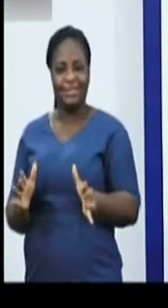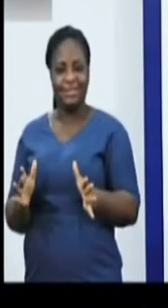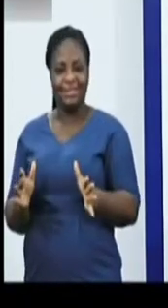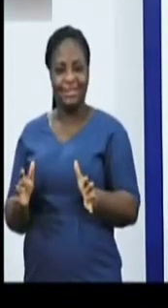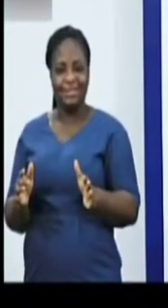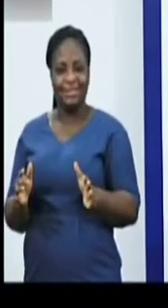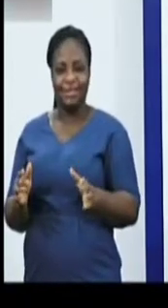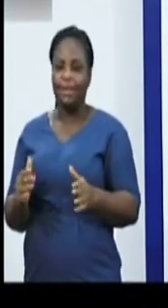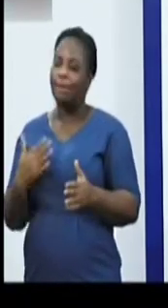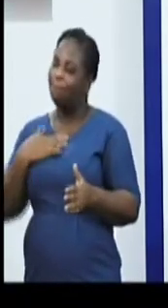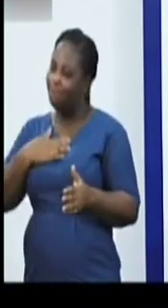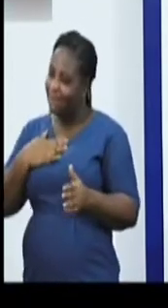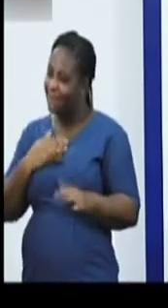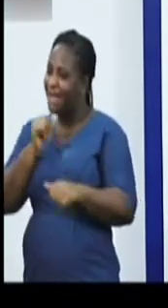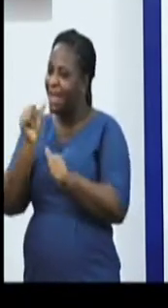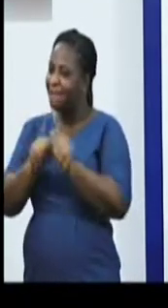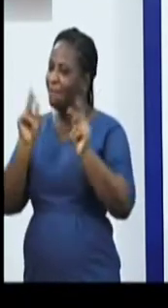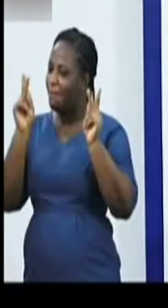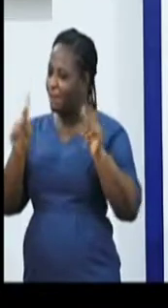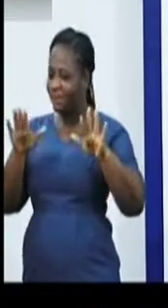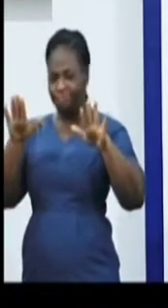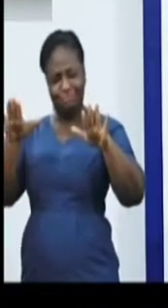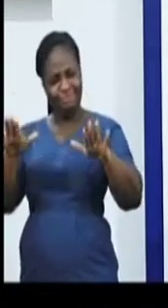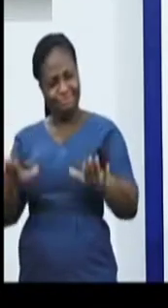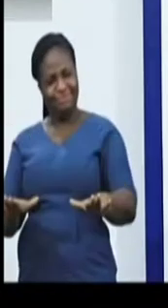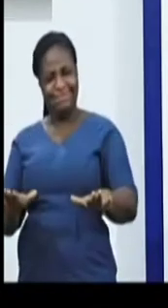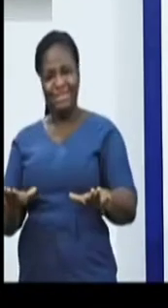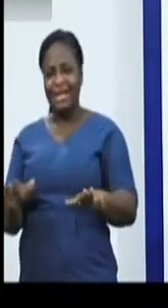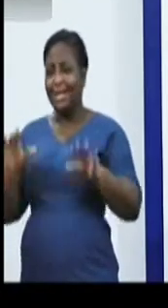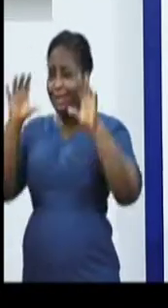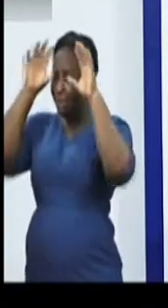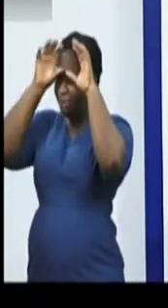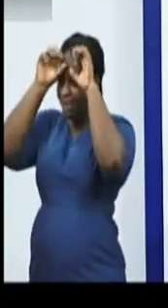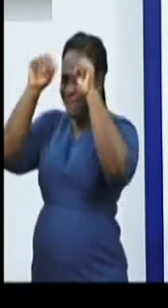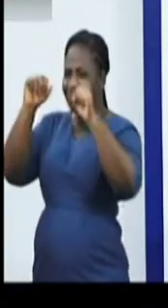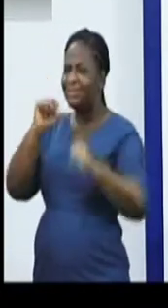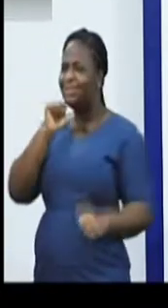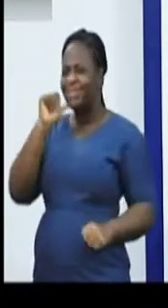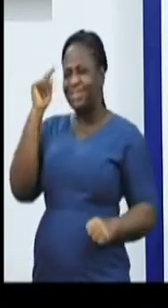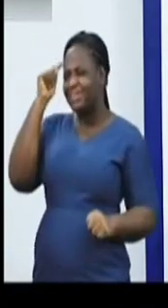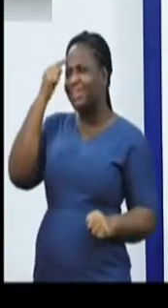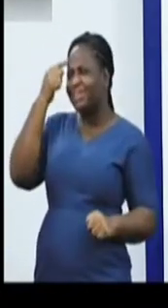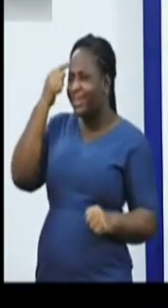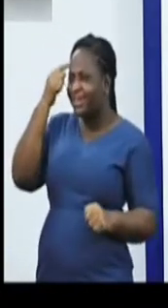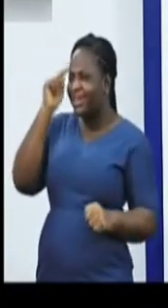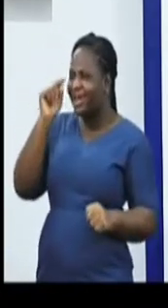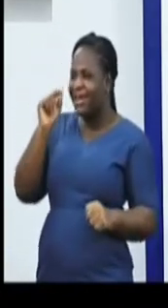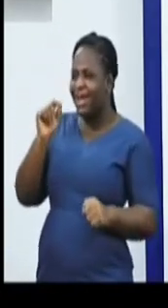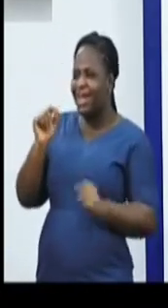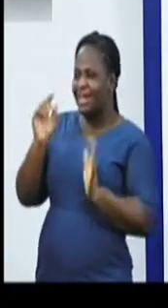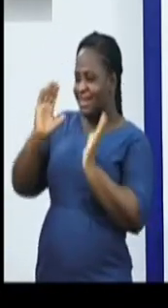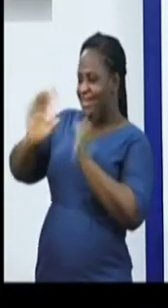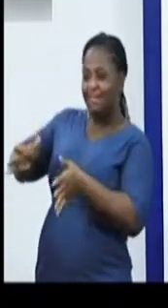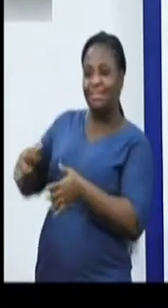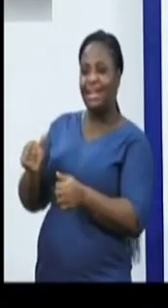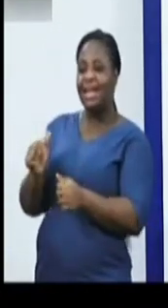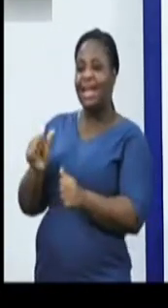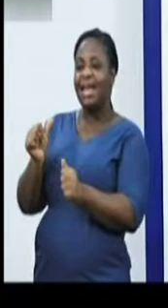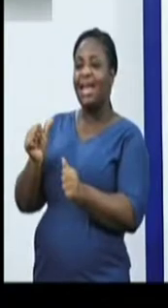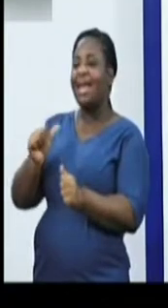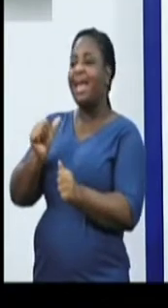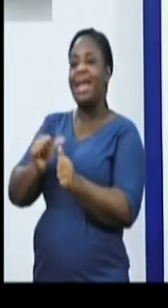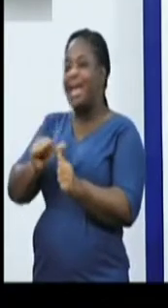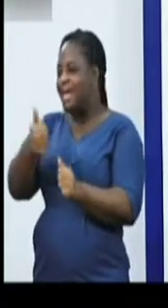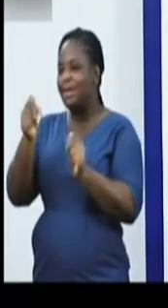let everybody stay calm. The president is not thinking of leaving anyone behind. All of